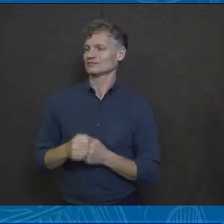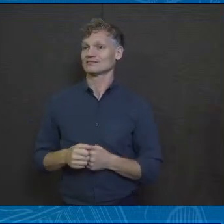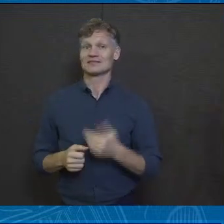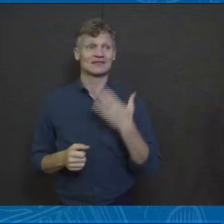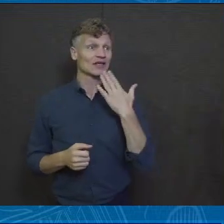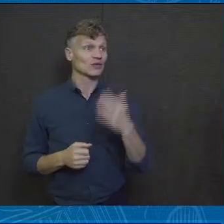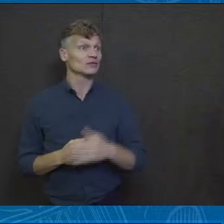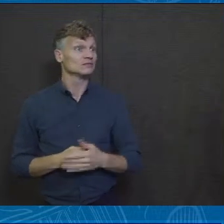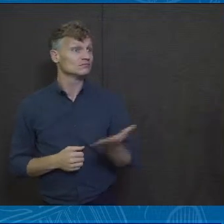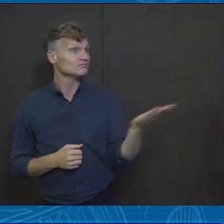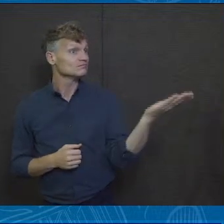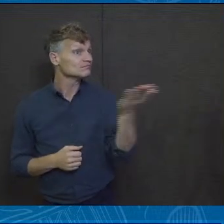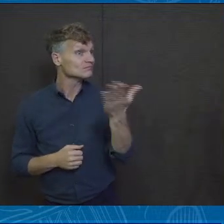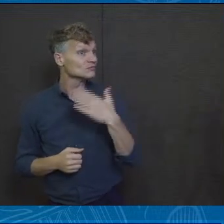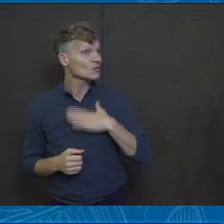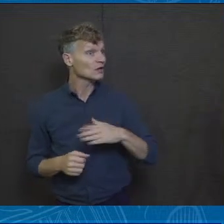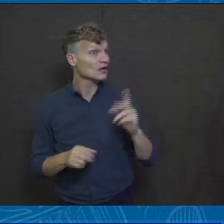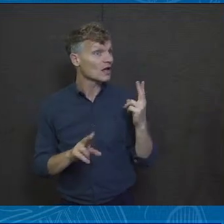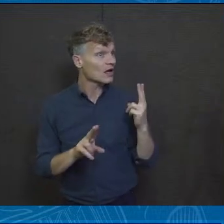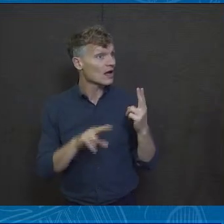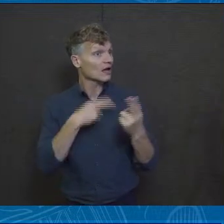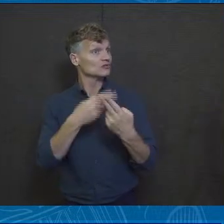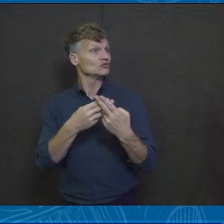Does anyone want to answer that?